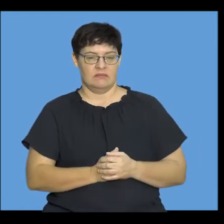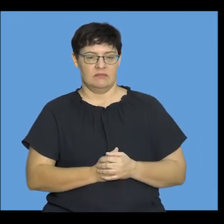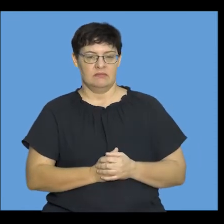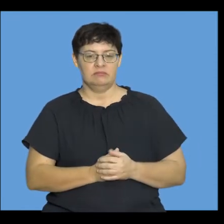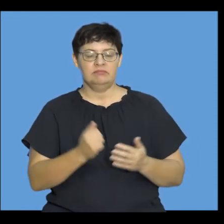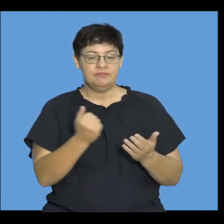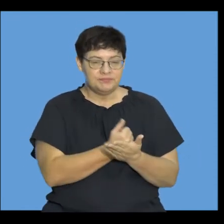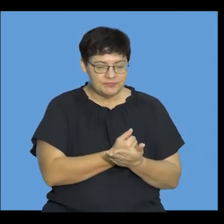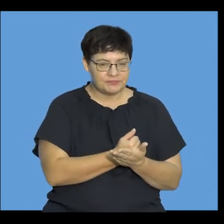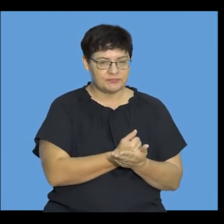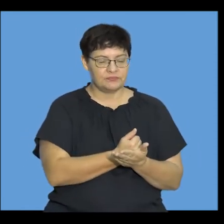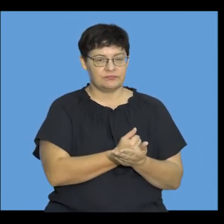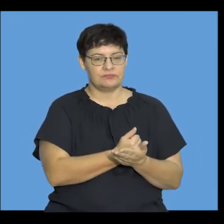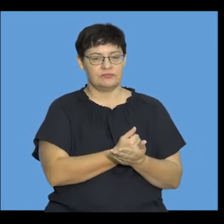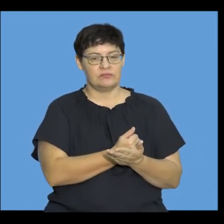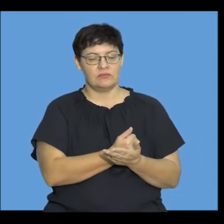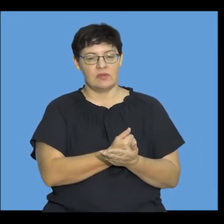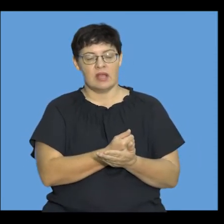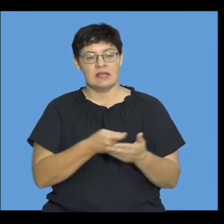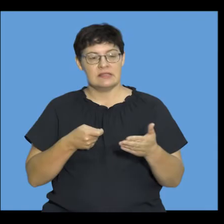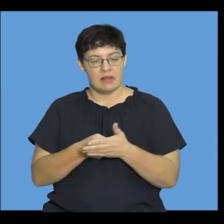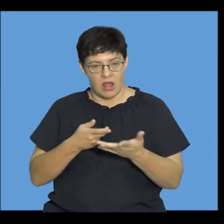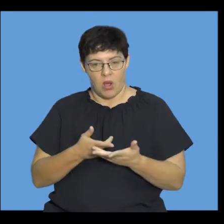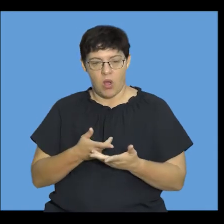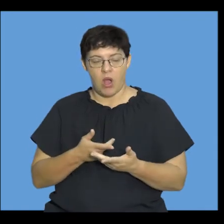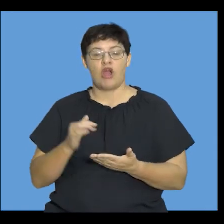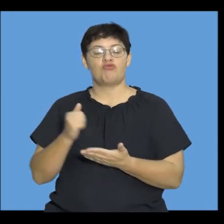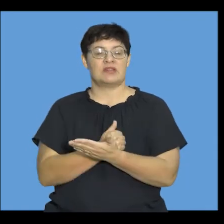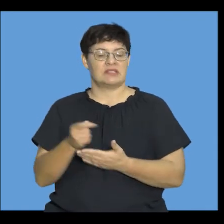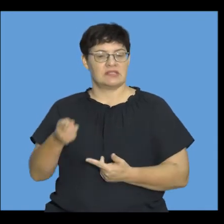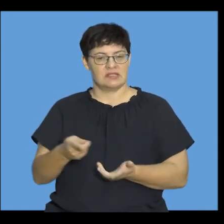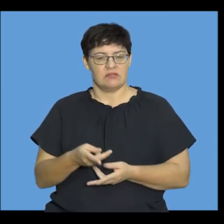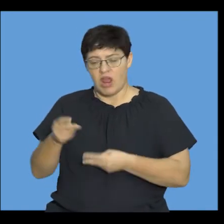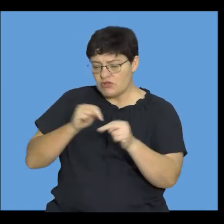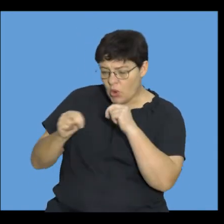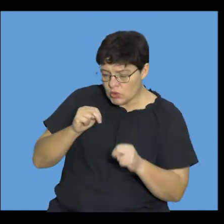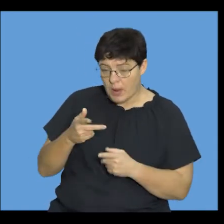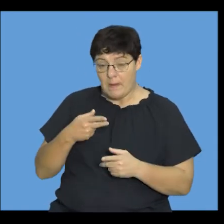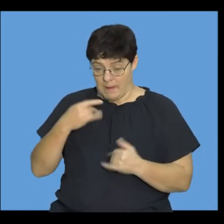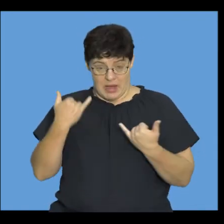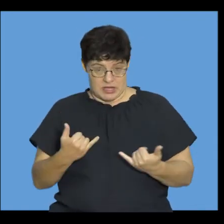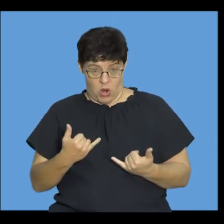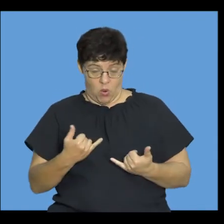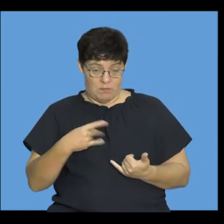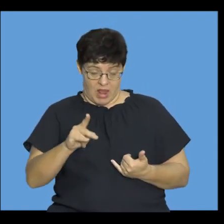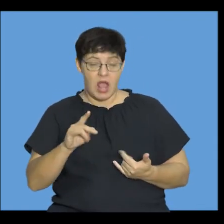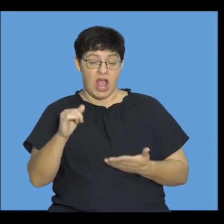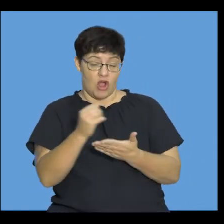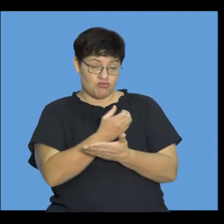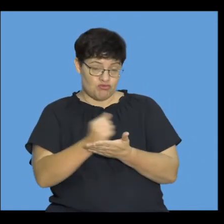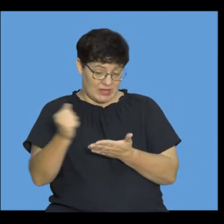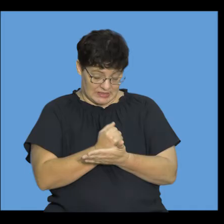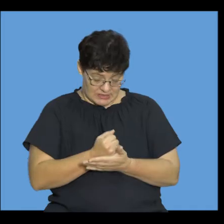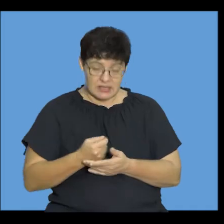1, she had to negotiate to buy the supplies on credit. She could negotiate